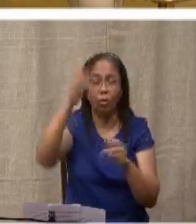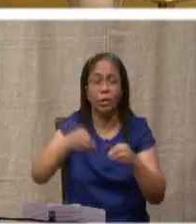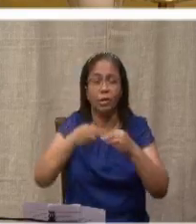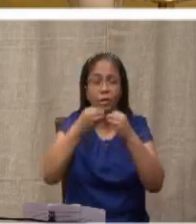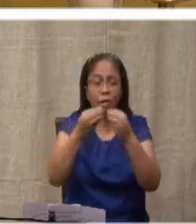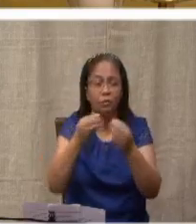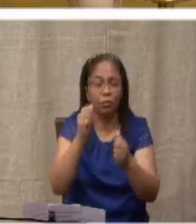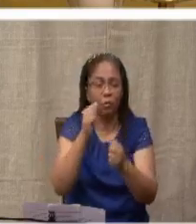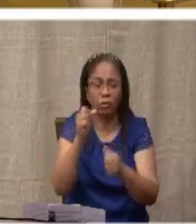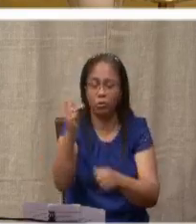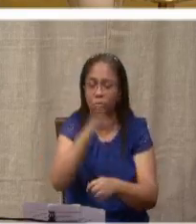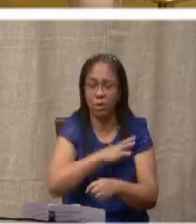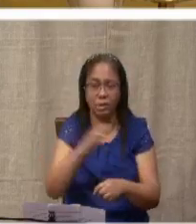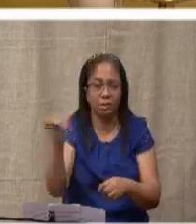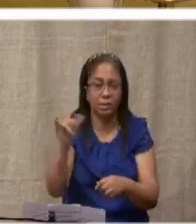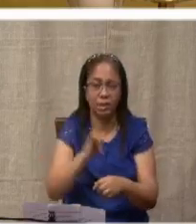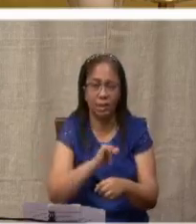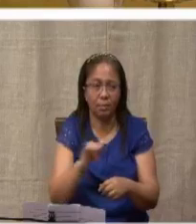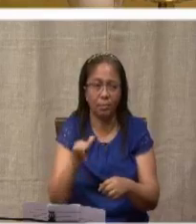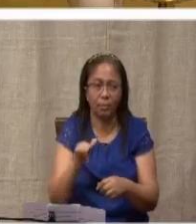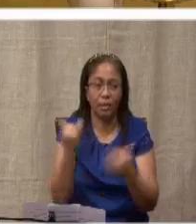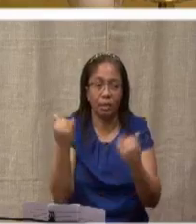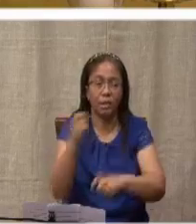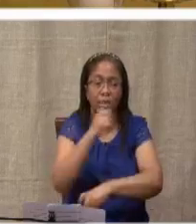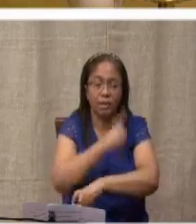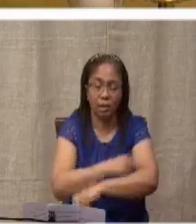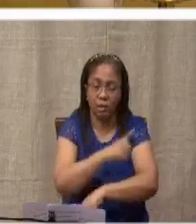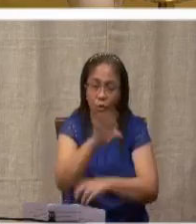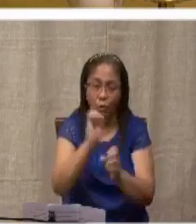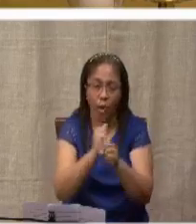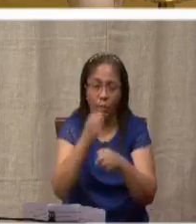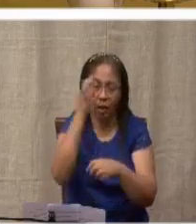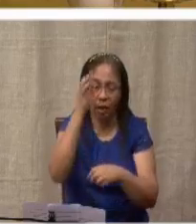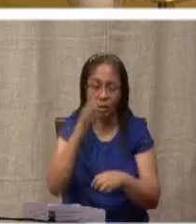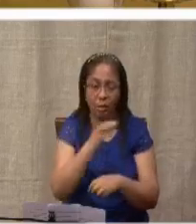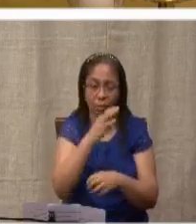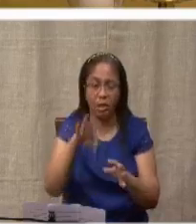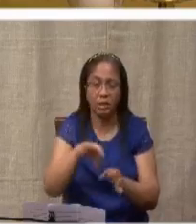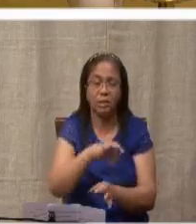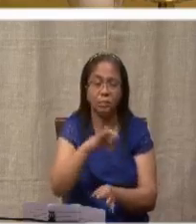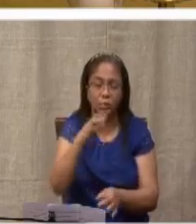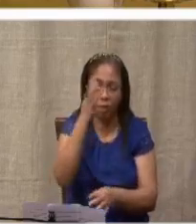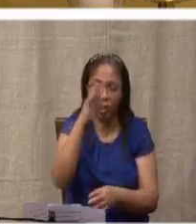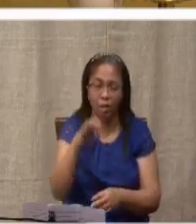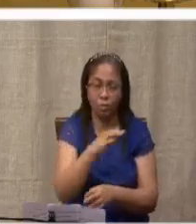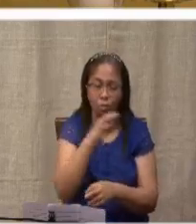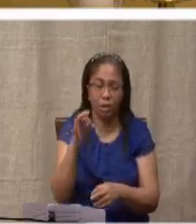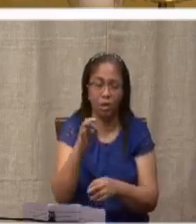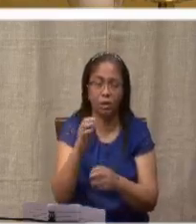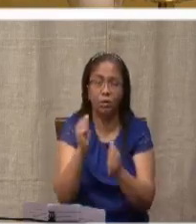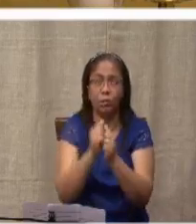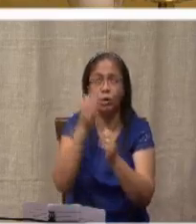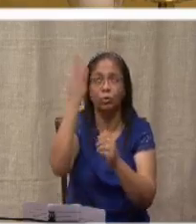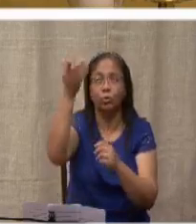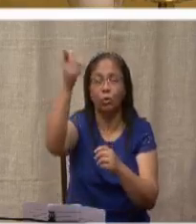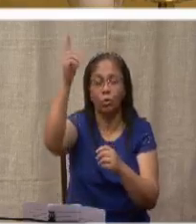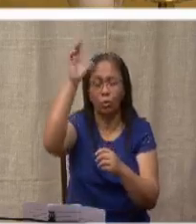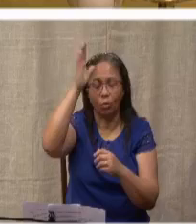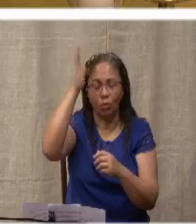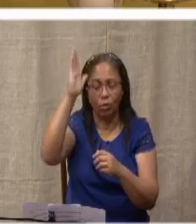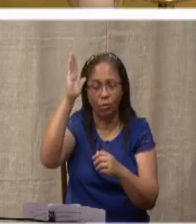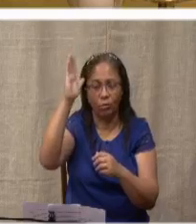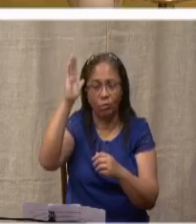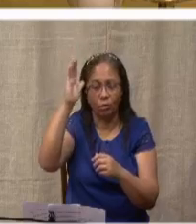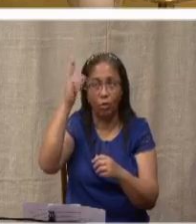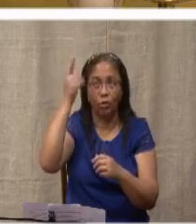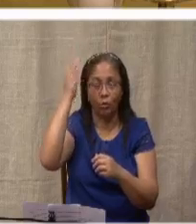that we have that today as they make spiritual communion with you as they know that you come into their hearts